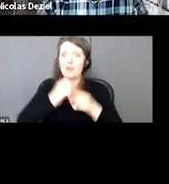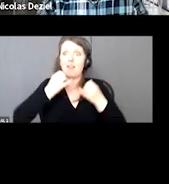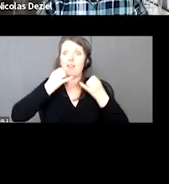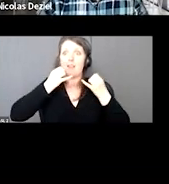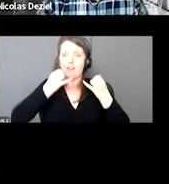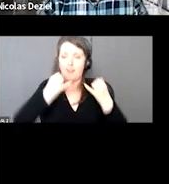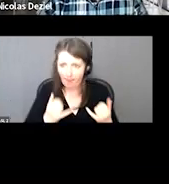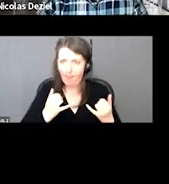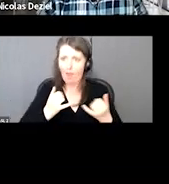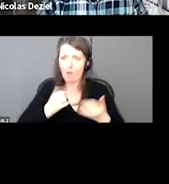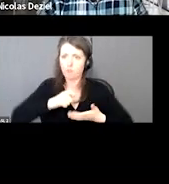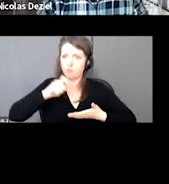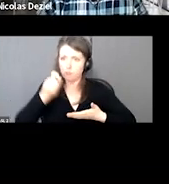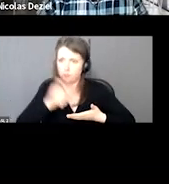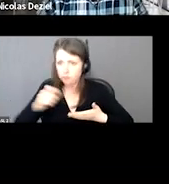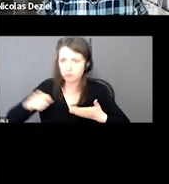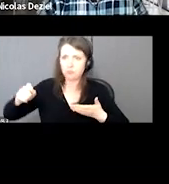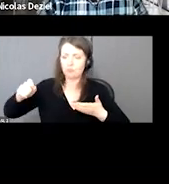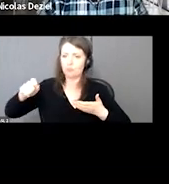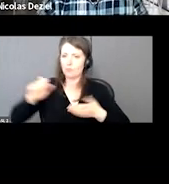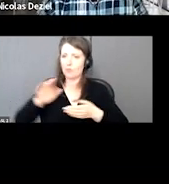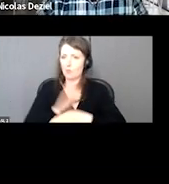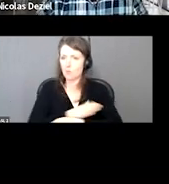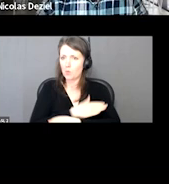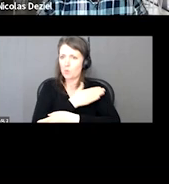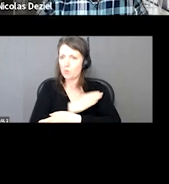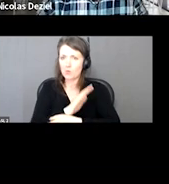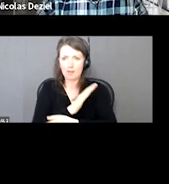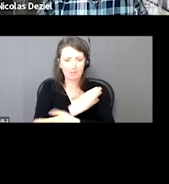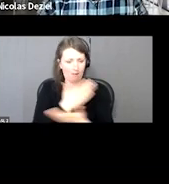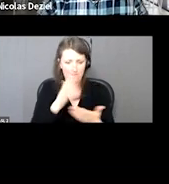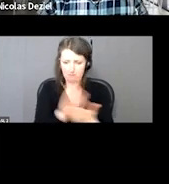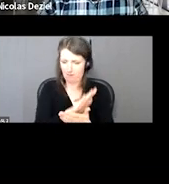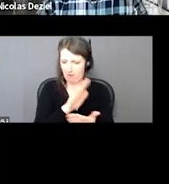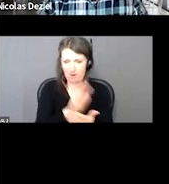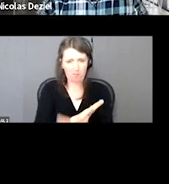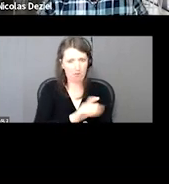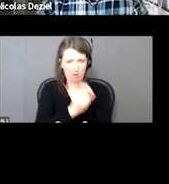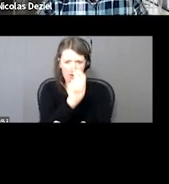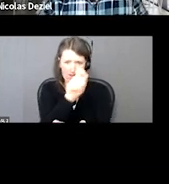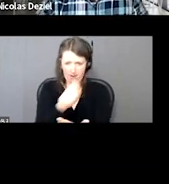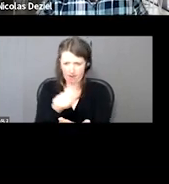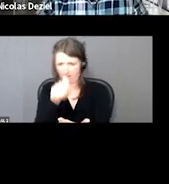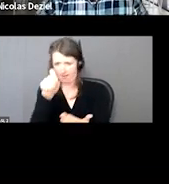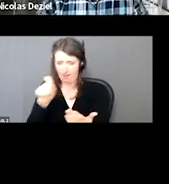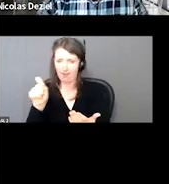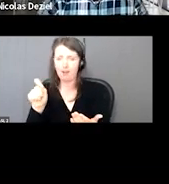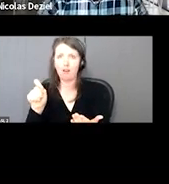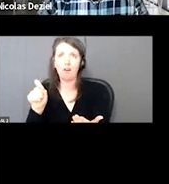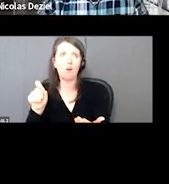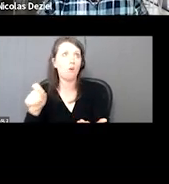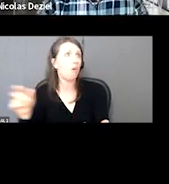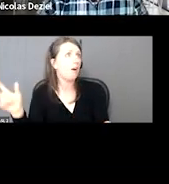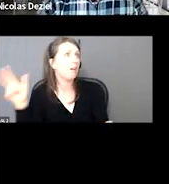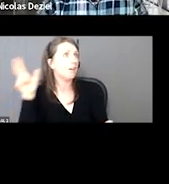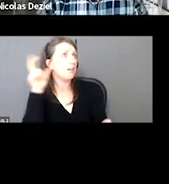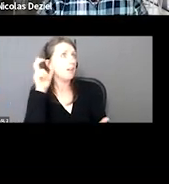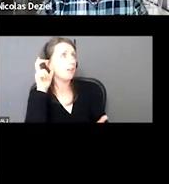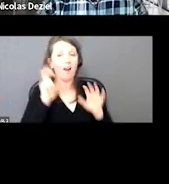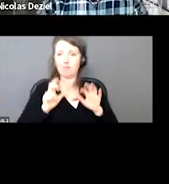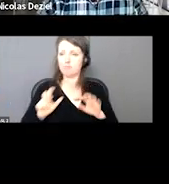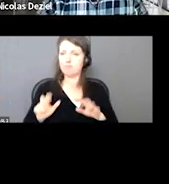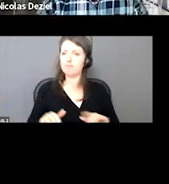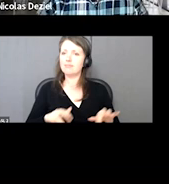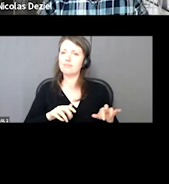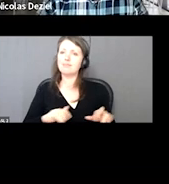have something that's fixed onto something. It could be music sheets, it could be just hearing the melody because I can actually play it on the